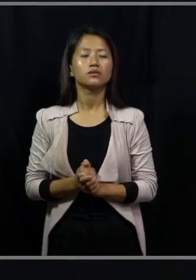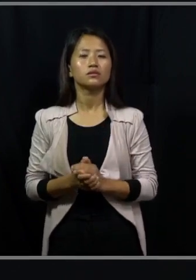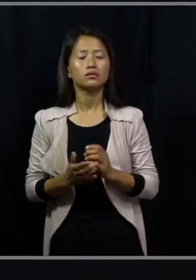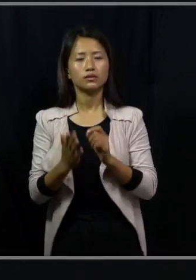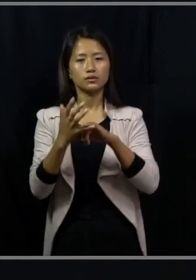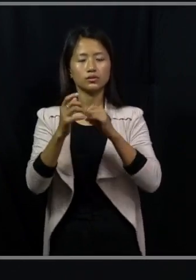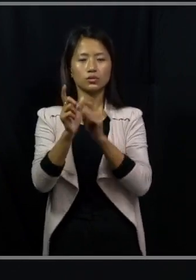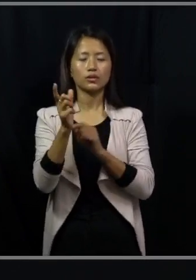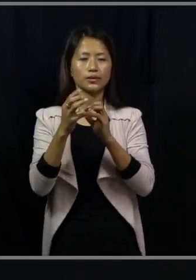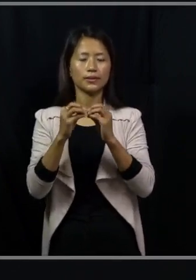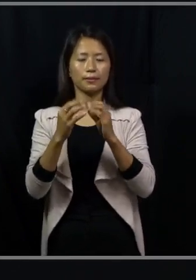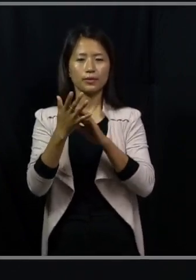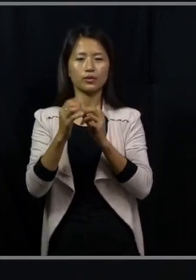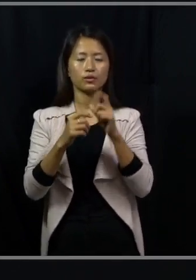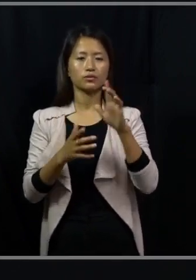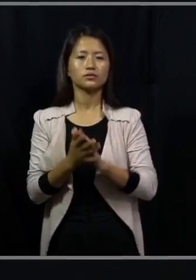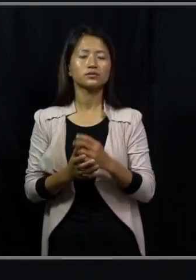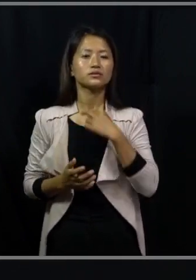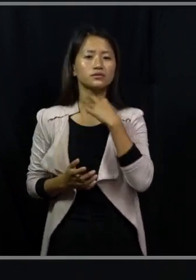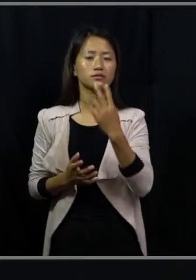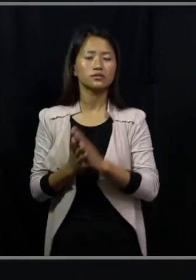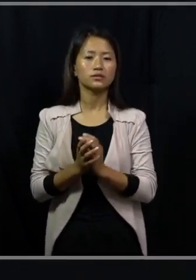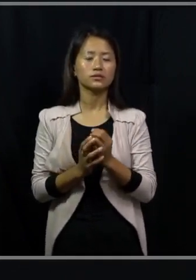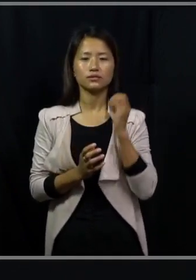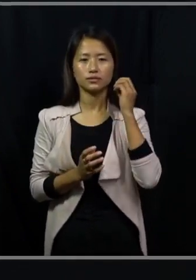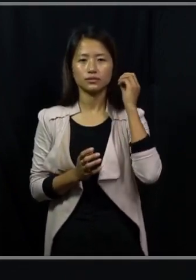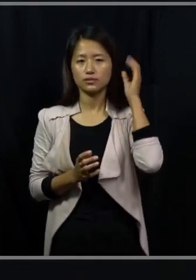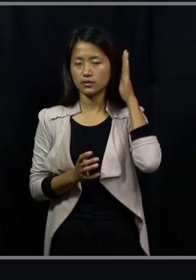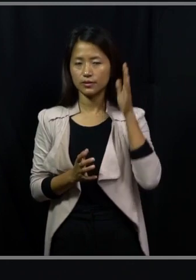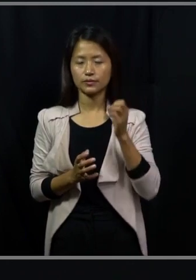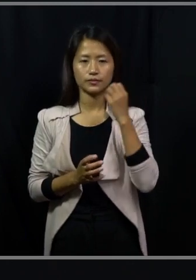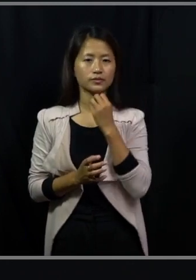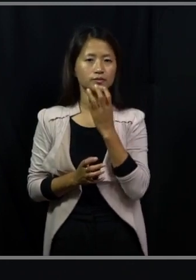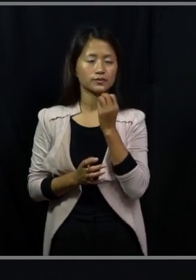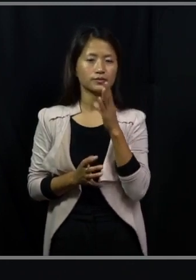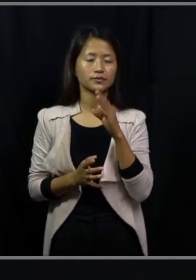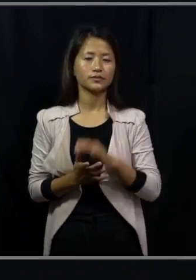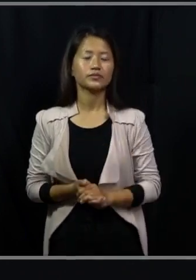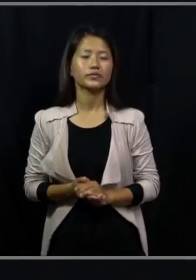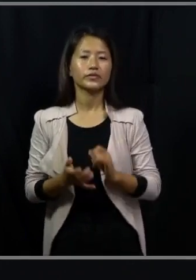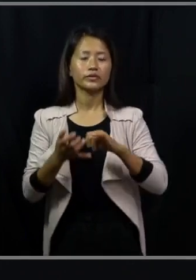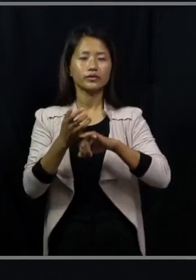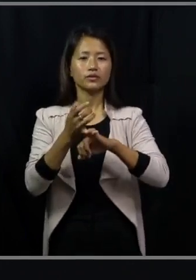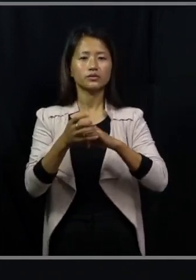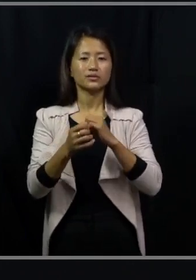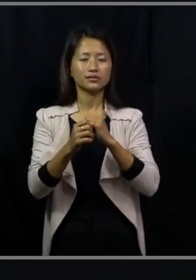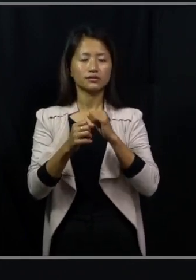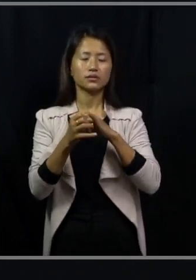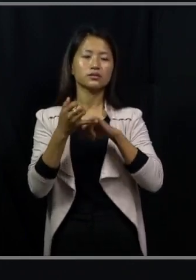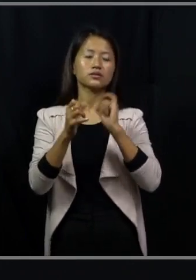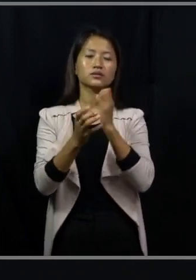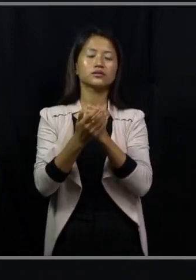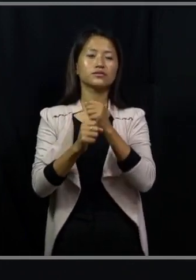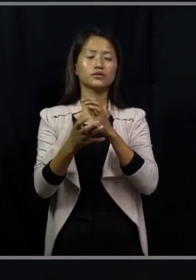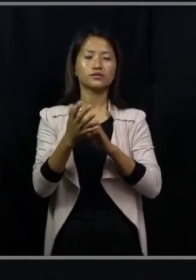or symbol representing vowel sound. Now we will discuss about the significance of writing.